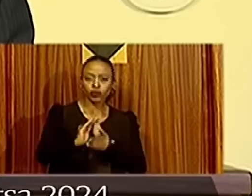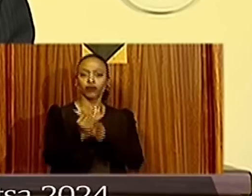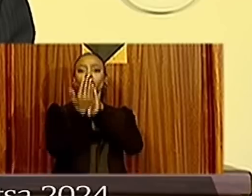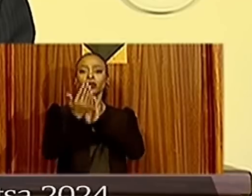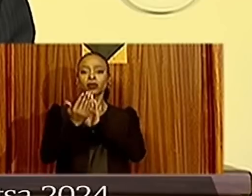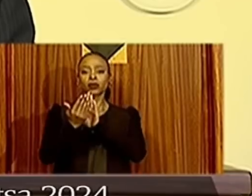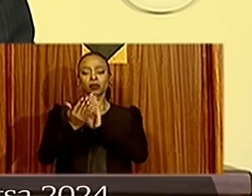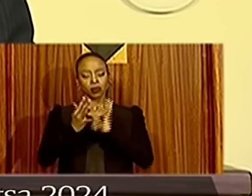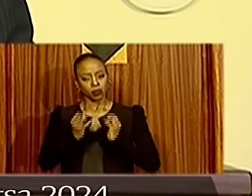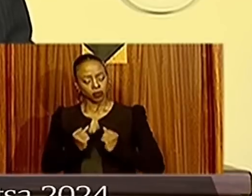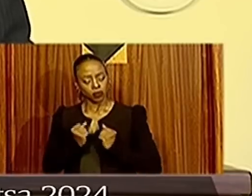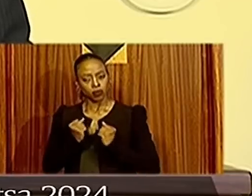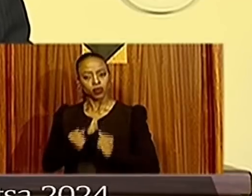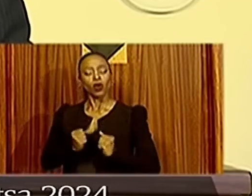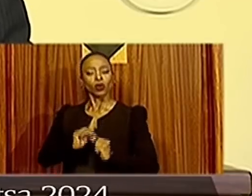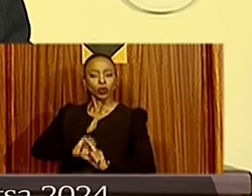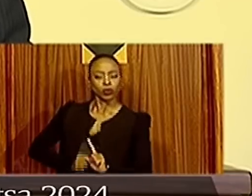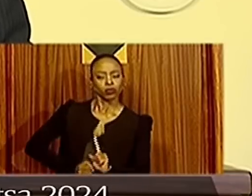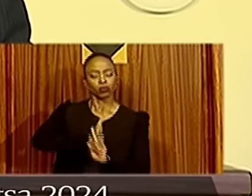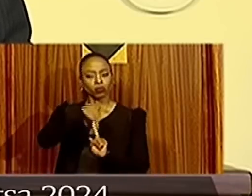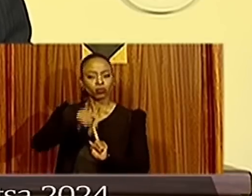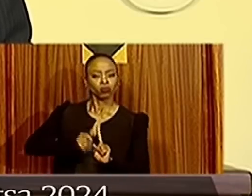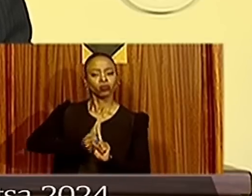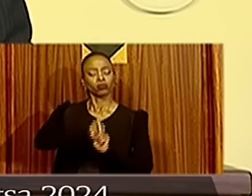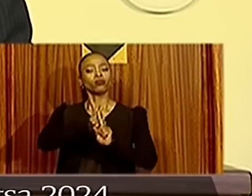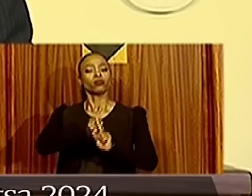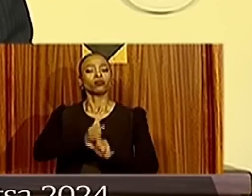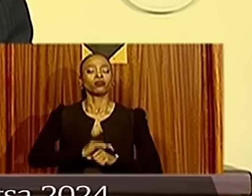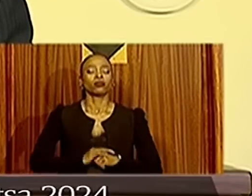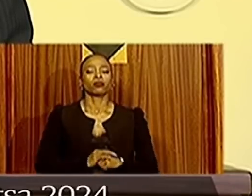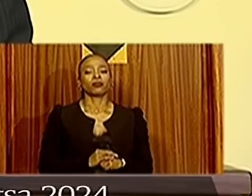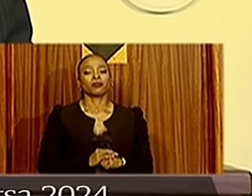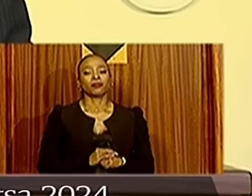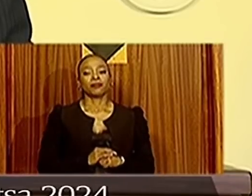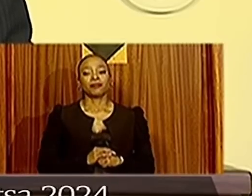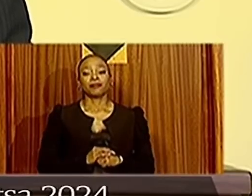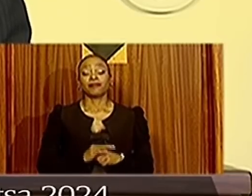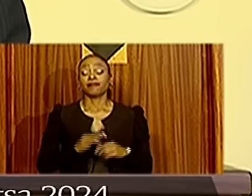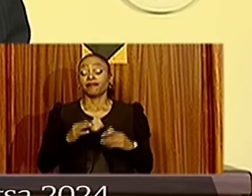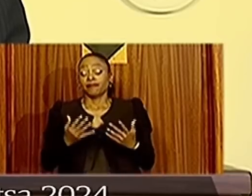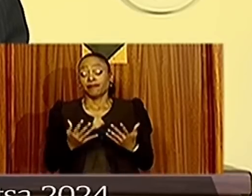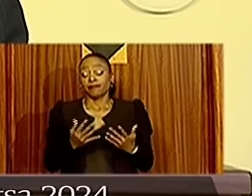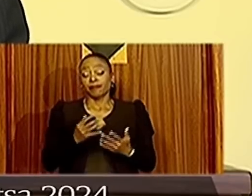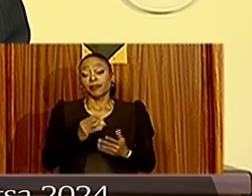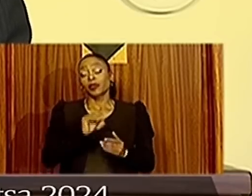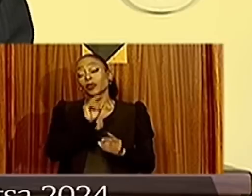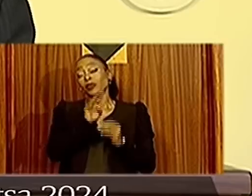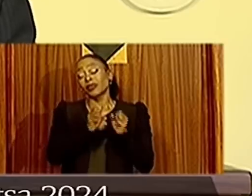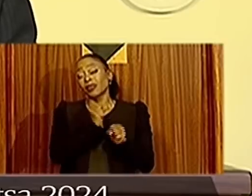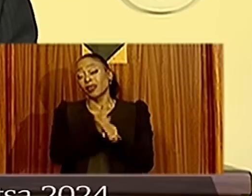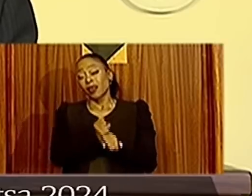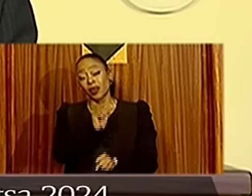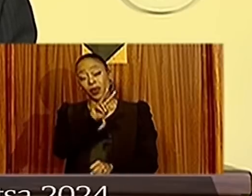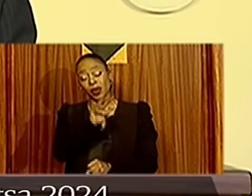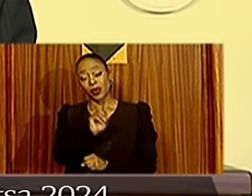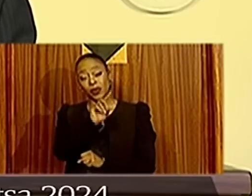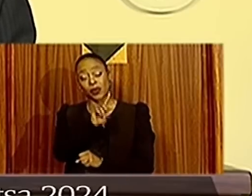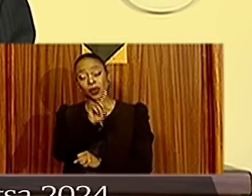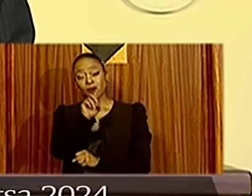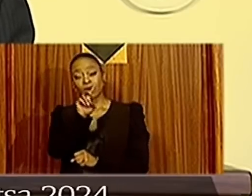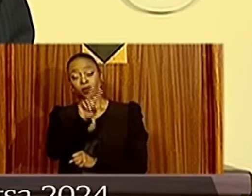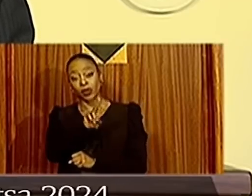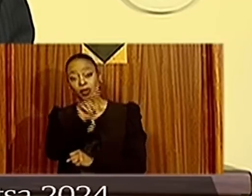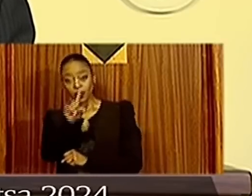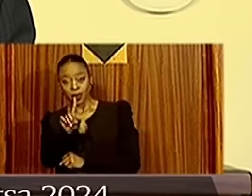with determination and courage. When in July 2021, it looked